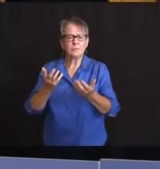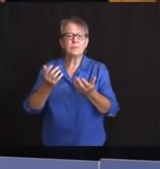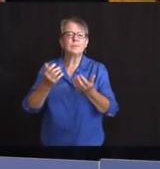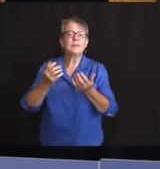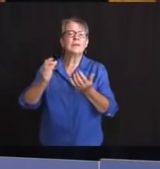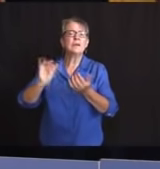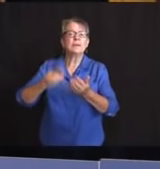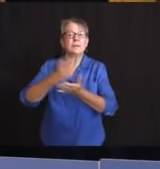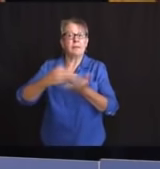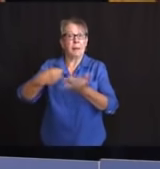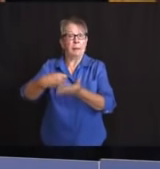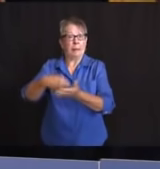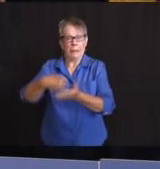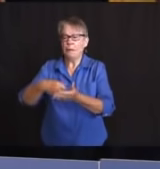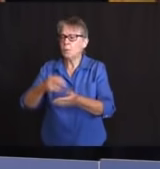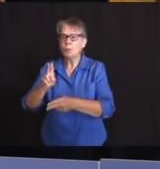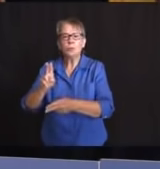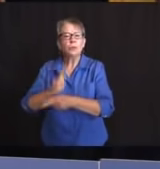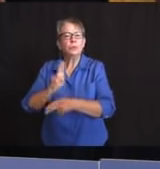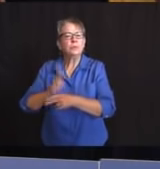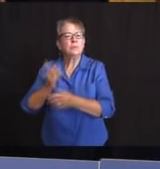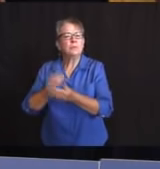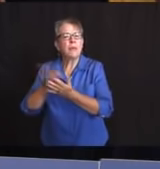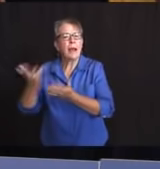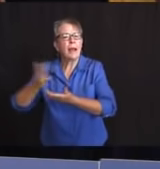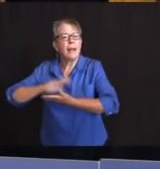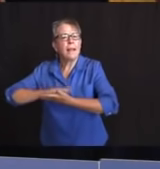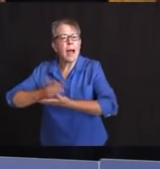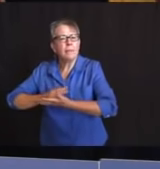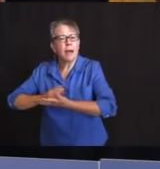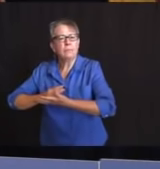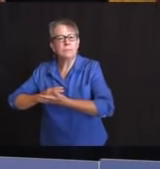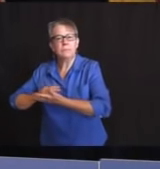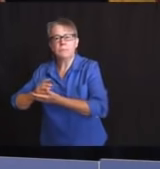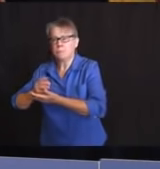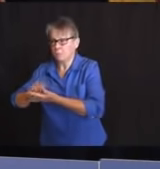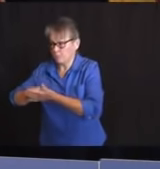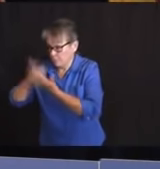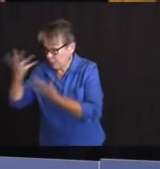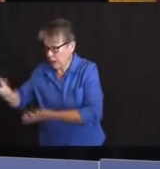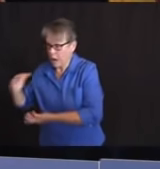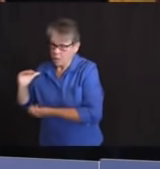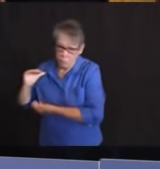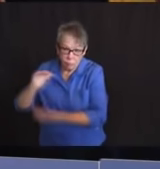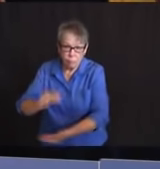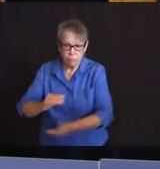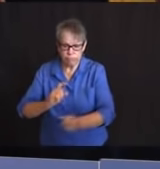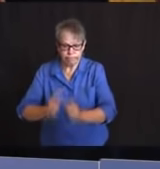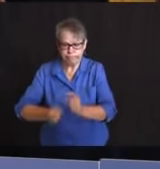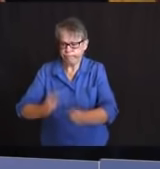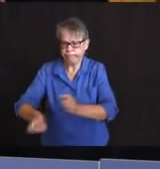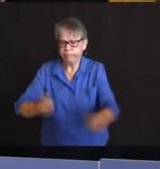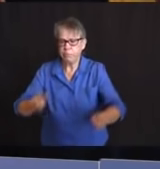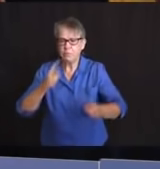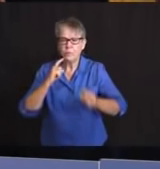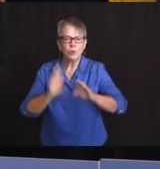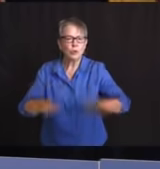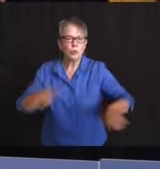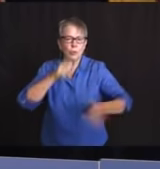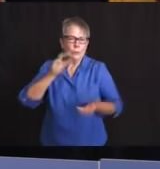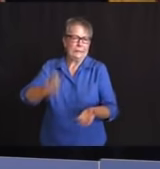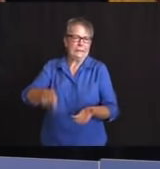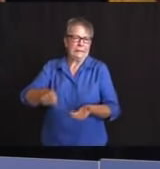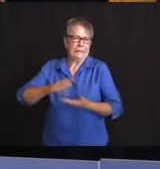governor announced up to $60 million in targeted funds for the Digital Divide Grant to help schools provide students